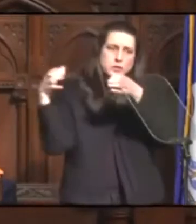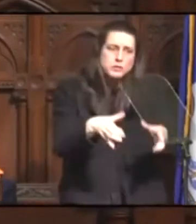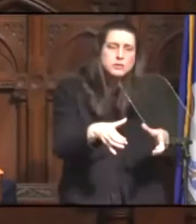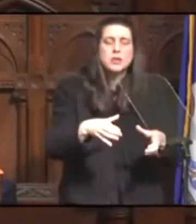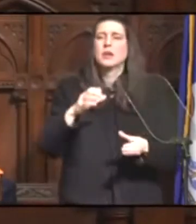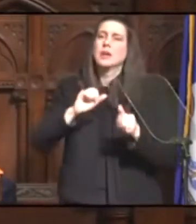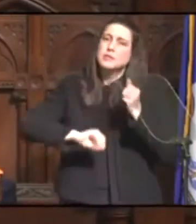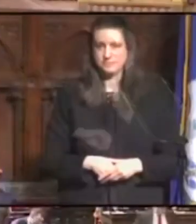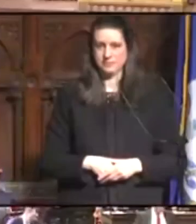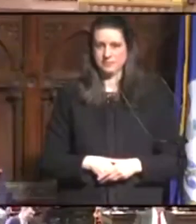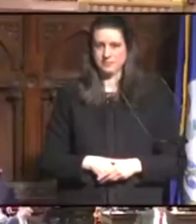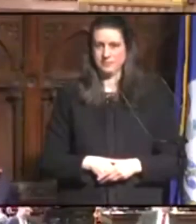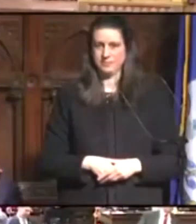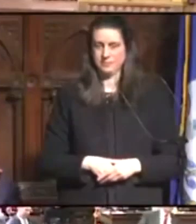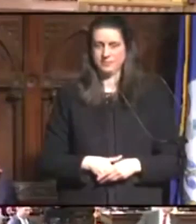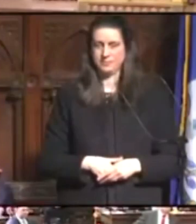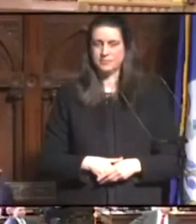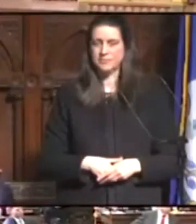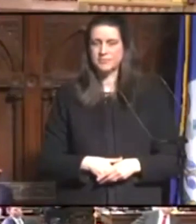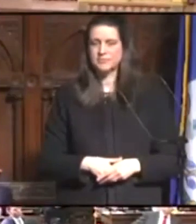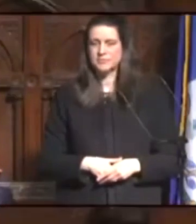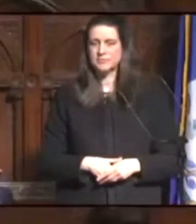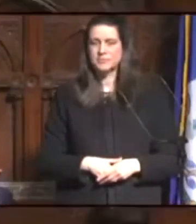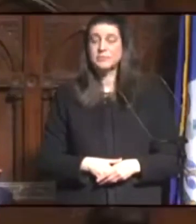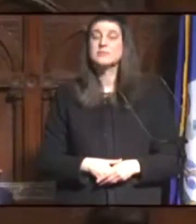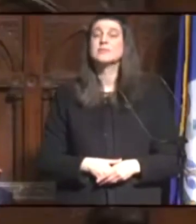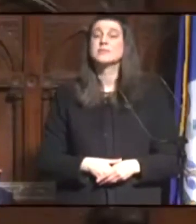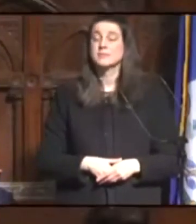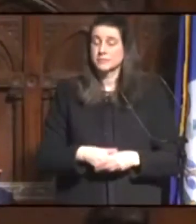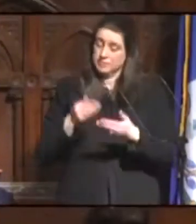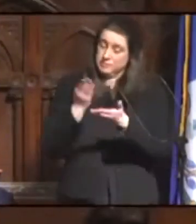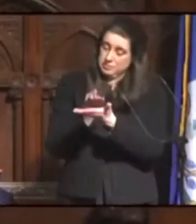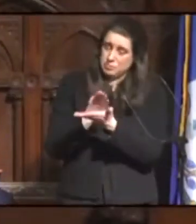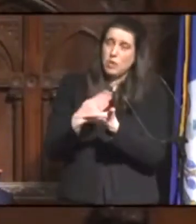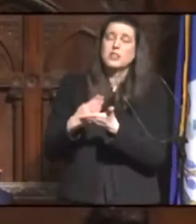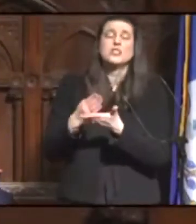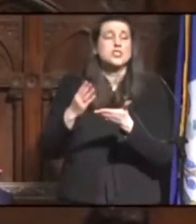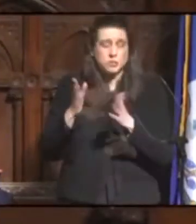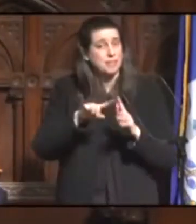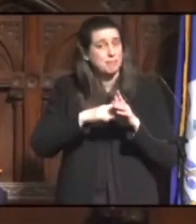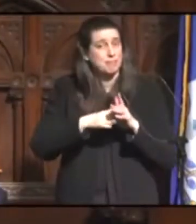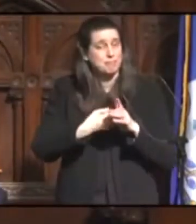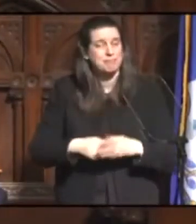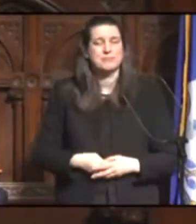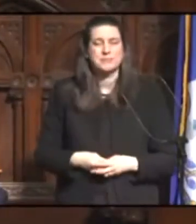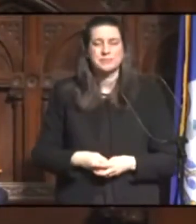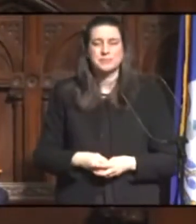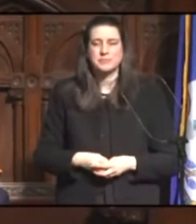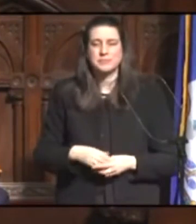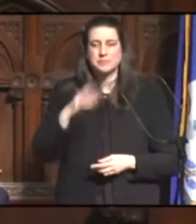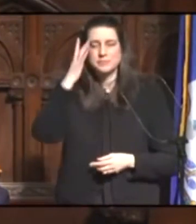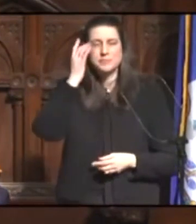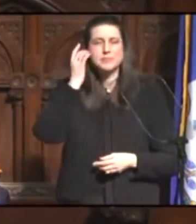and downtown apartments. And our budget provides the biggest commitment to child care in our history. Our expanded child care